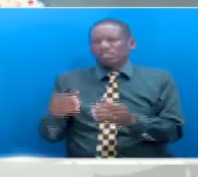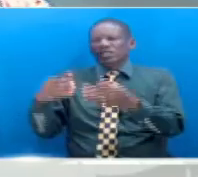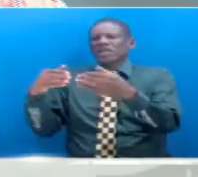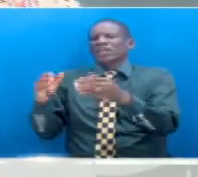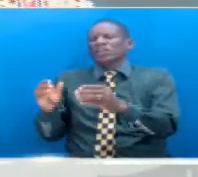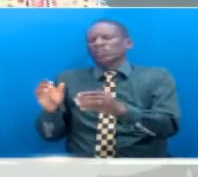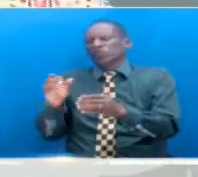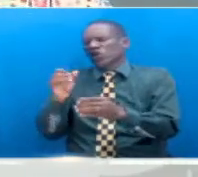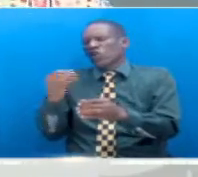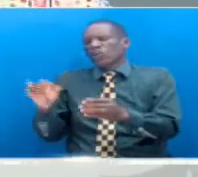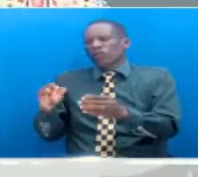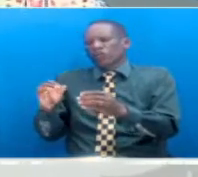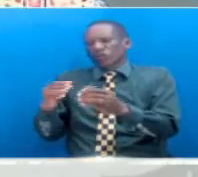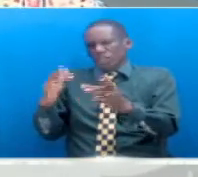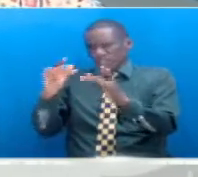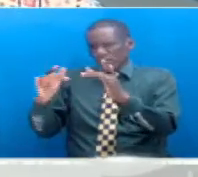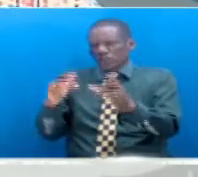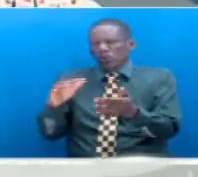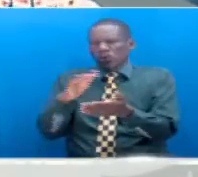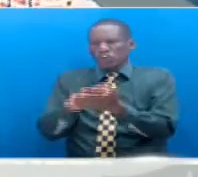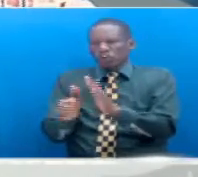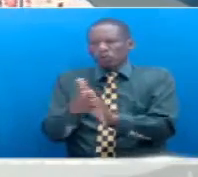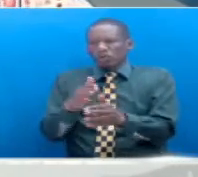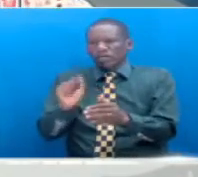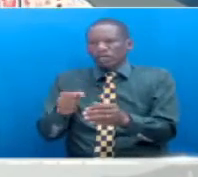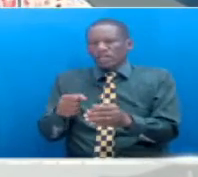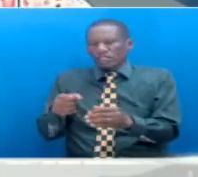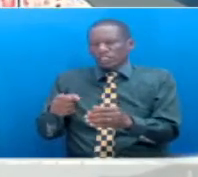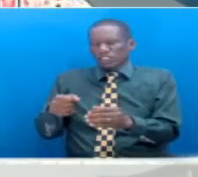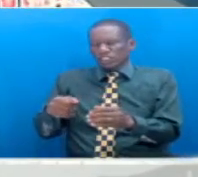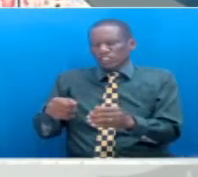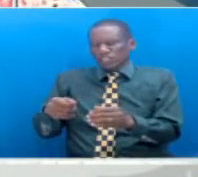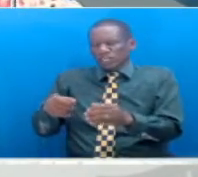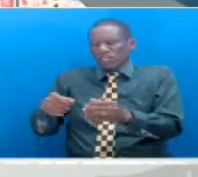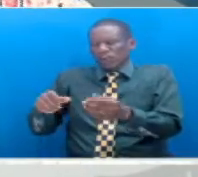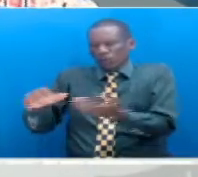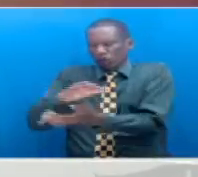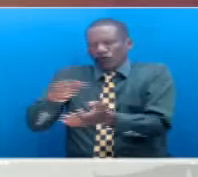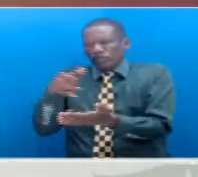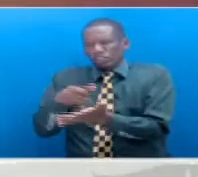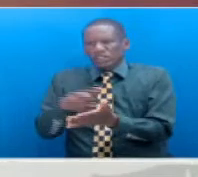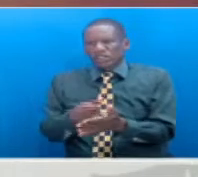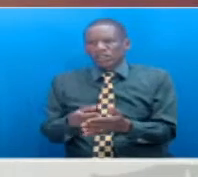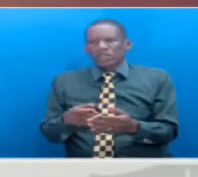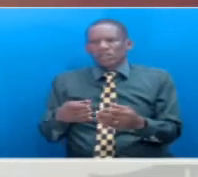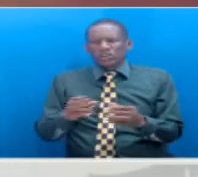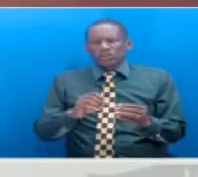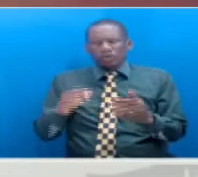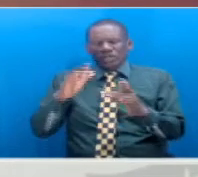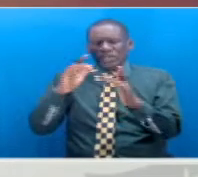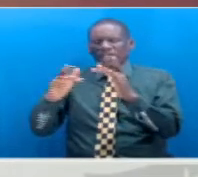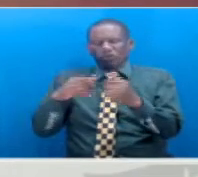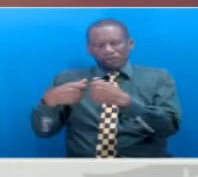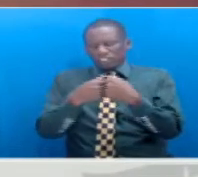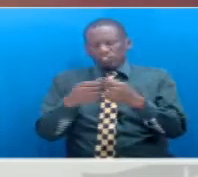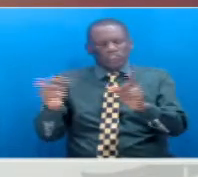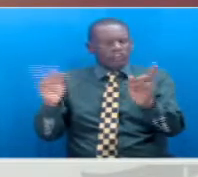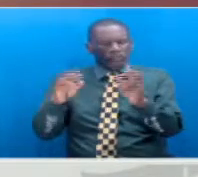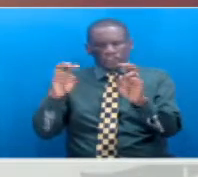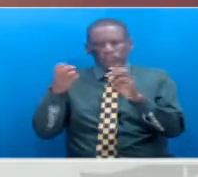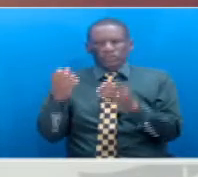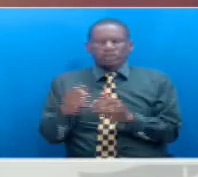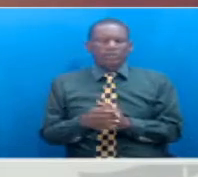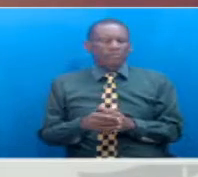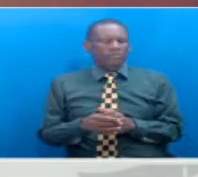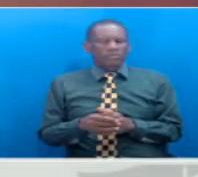offline. So nobody can even hack it. Okay. Yeah. So network challenges are not an issue here? Network challenges